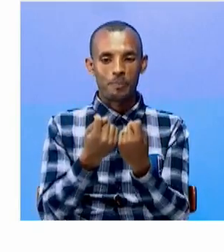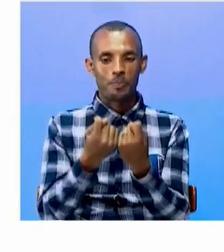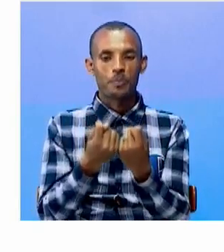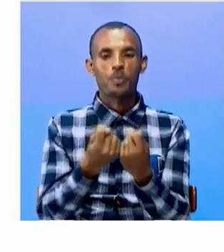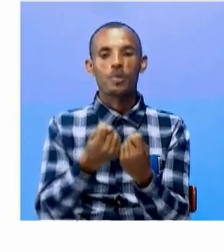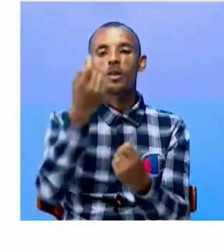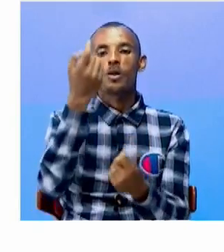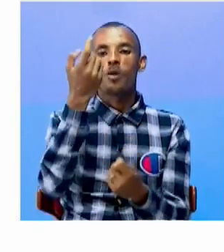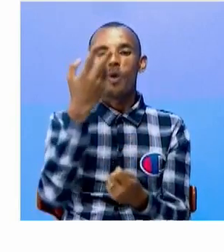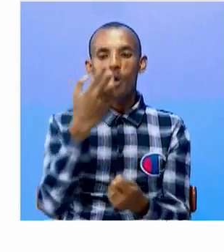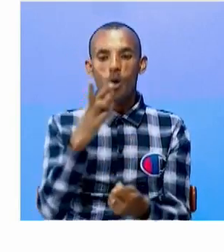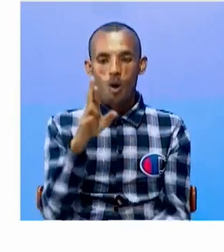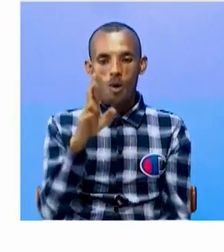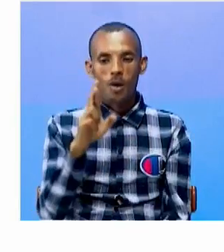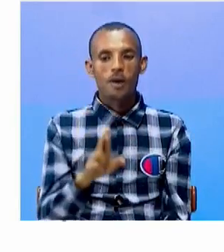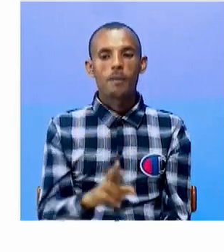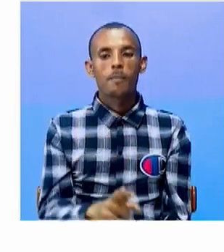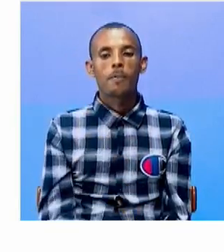or